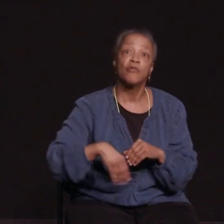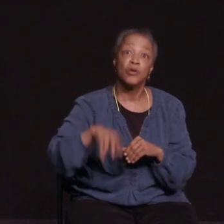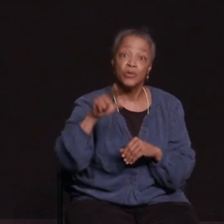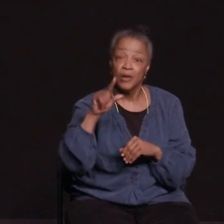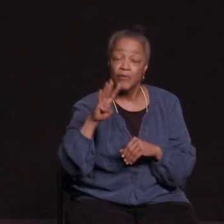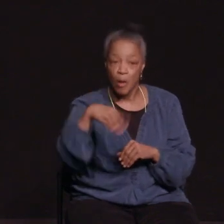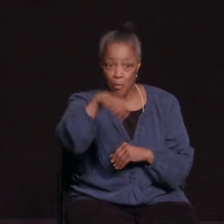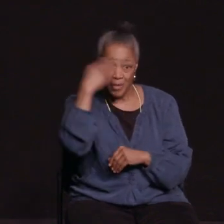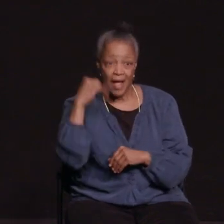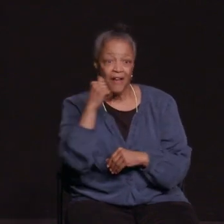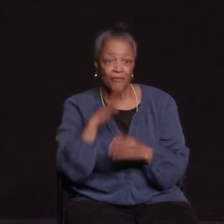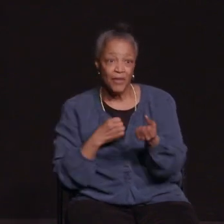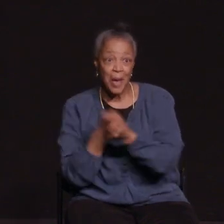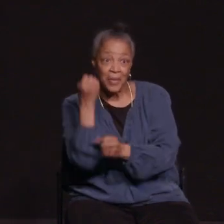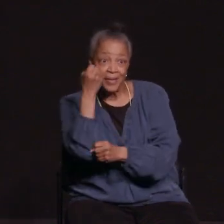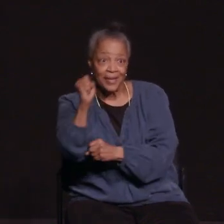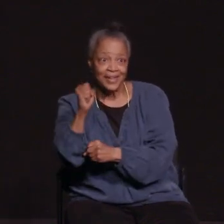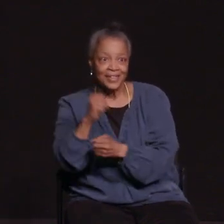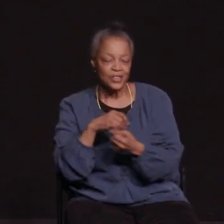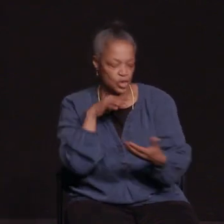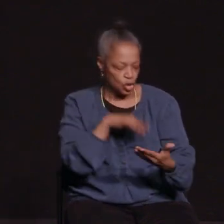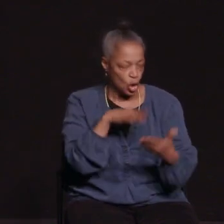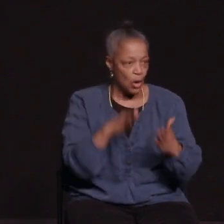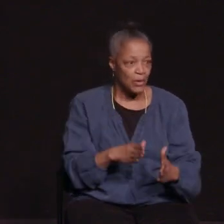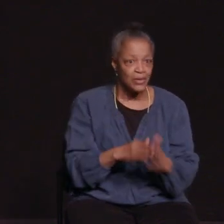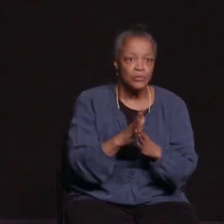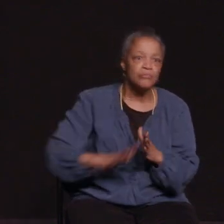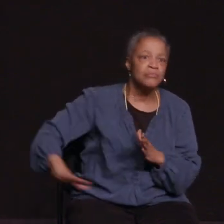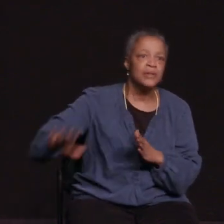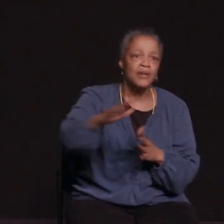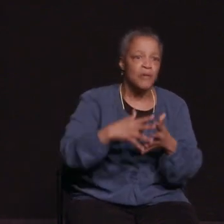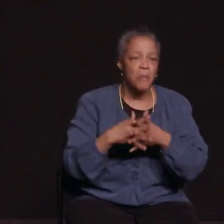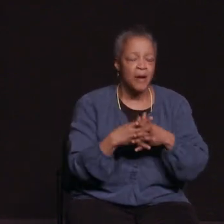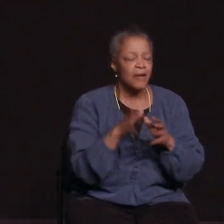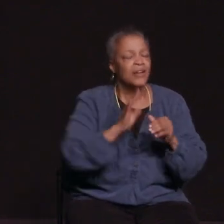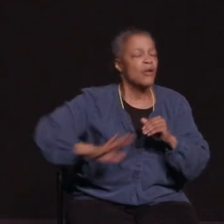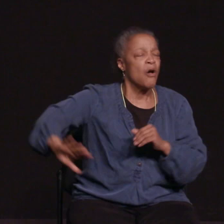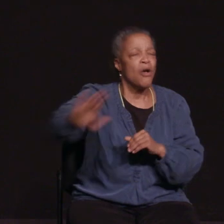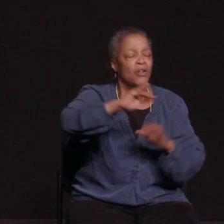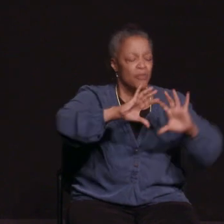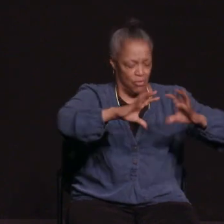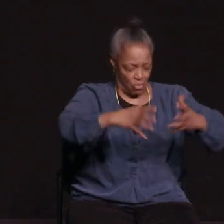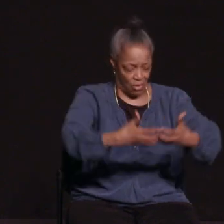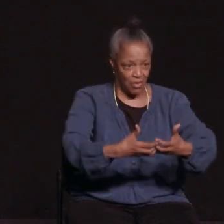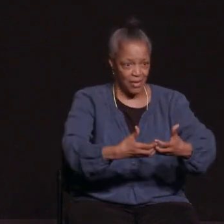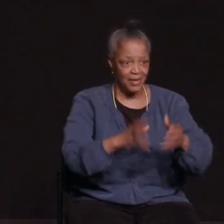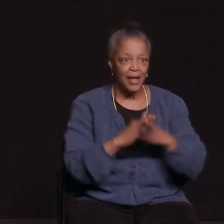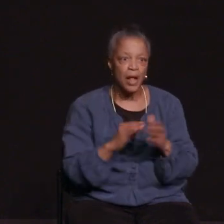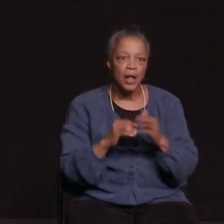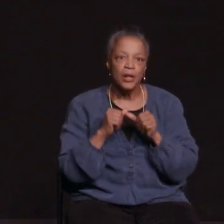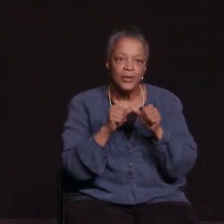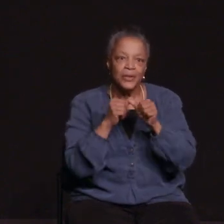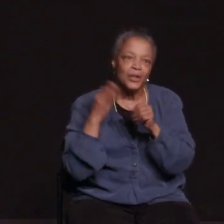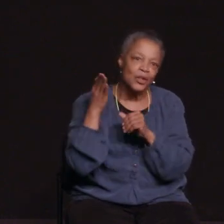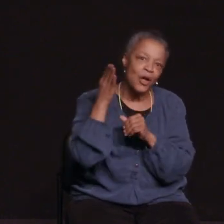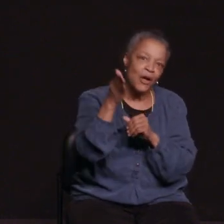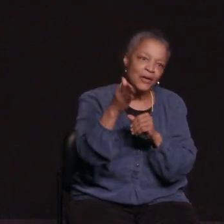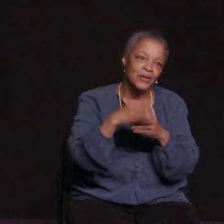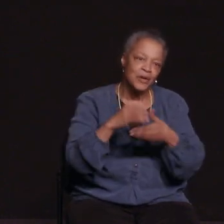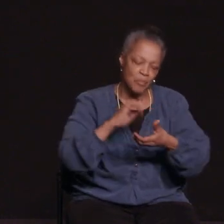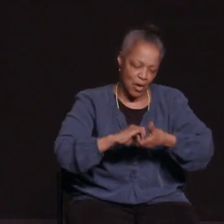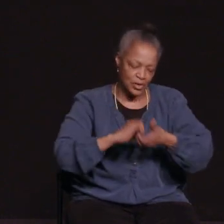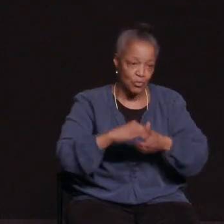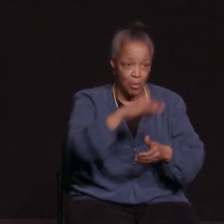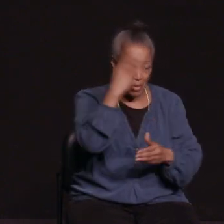feminist scholars around the country and across the globe. And we are building long-term partnerships with Black-centered Bay